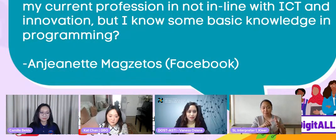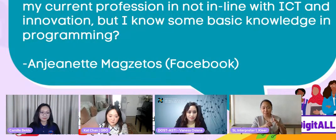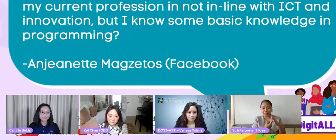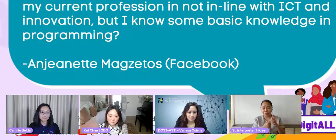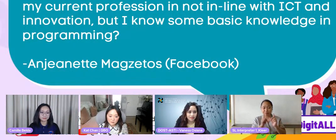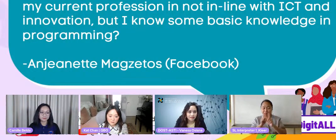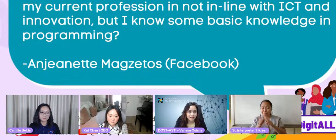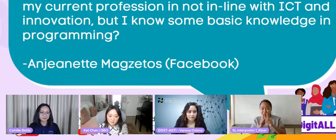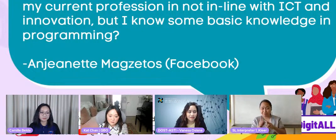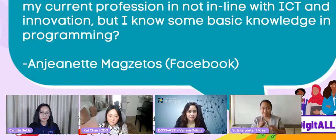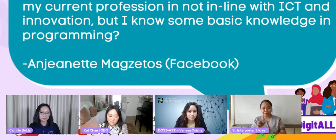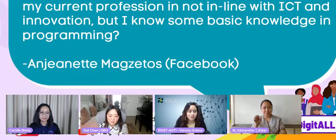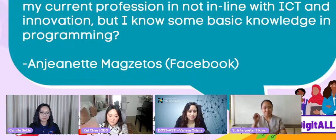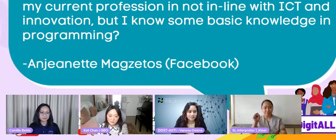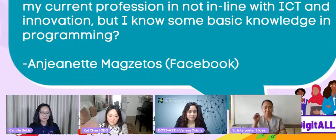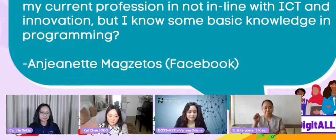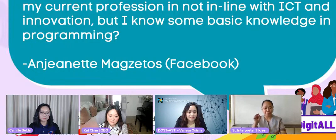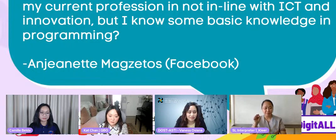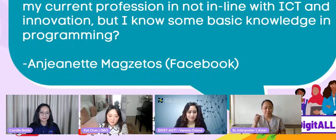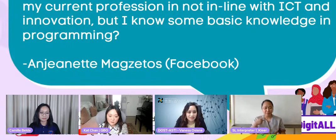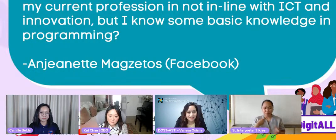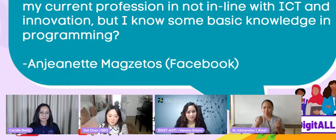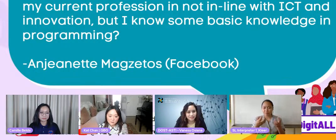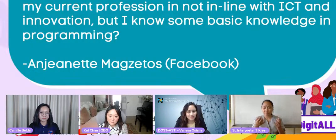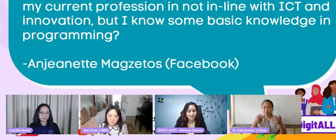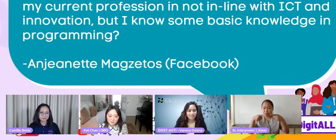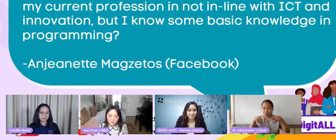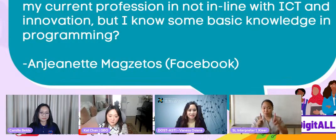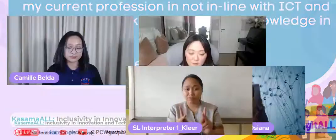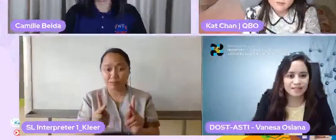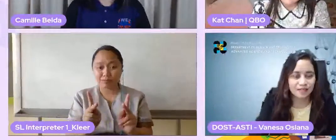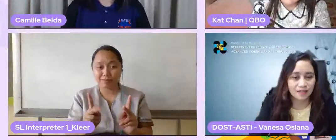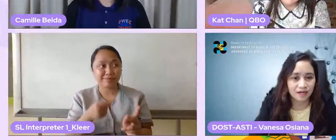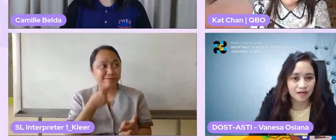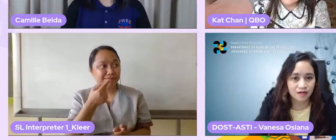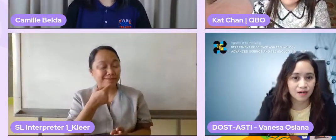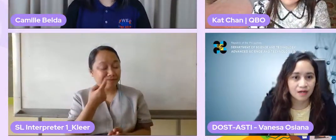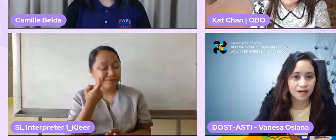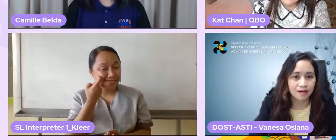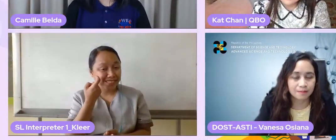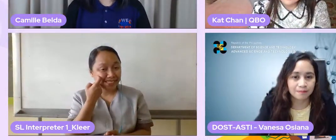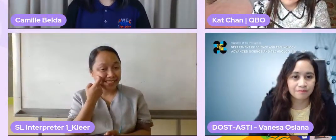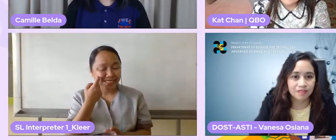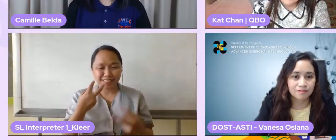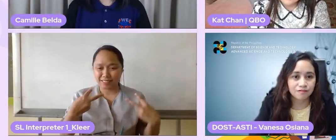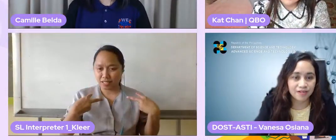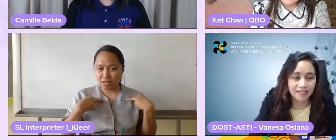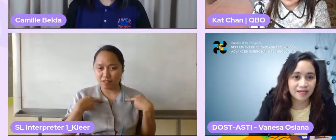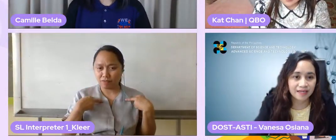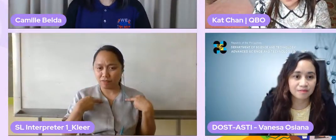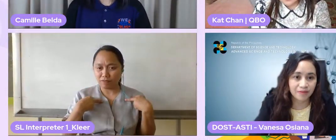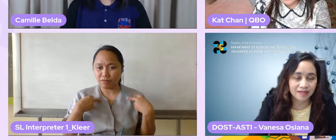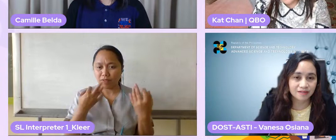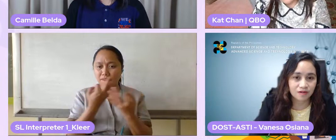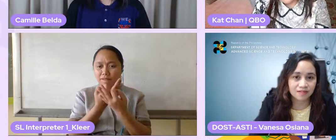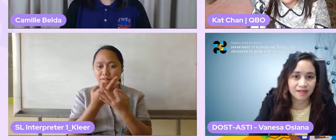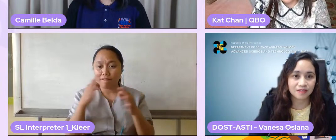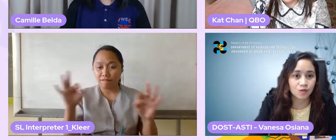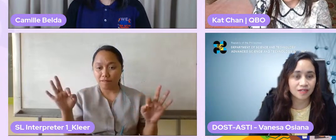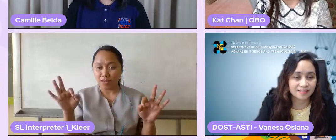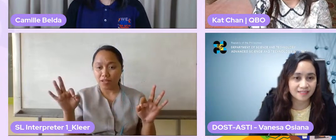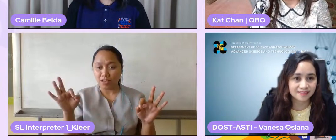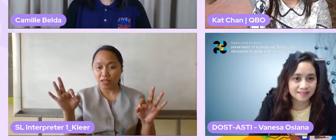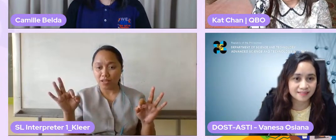Yes, there are many opportunities. Nabanggit ko din to kanina na there are free and paid